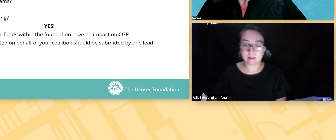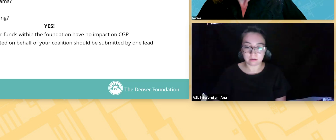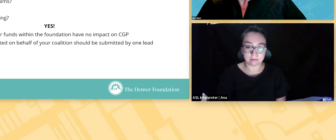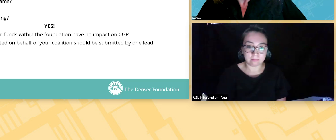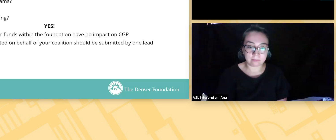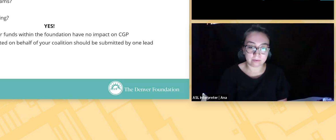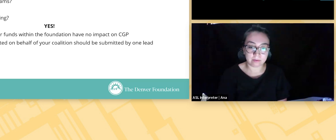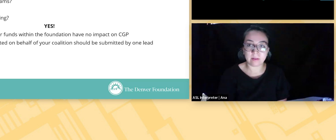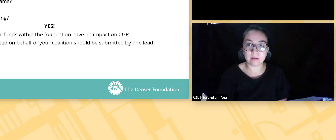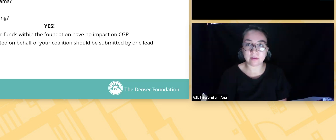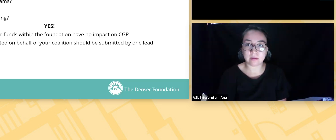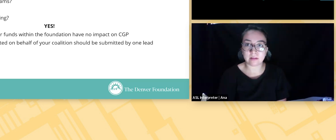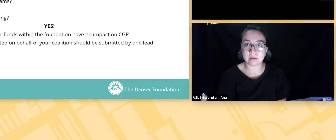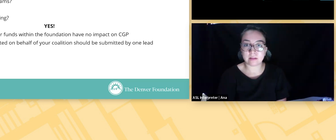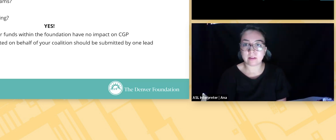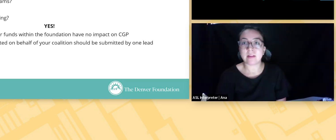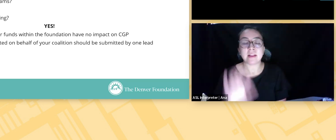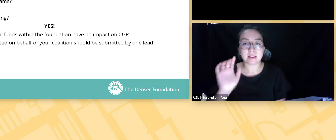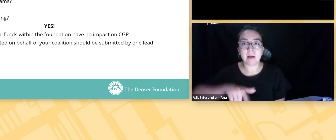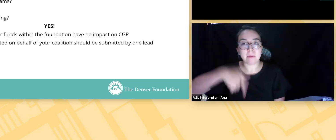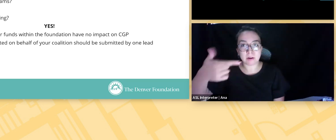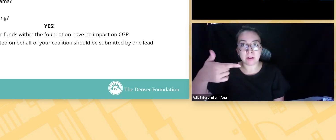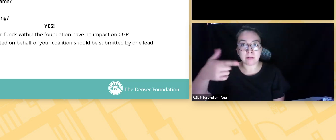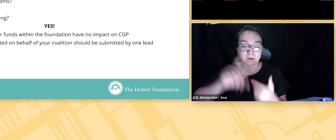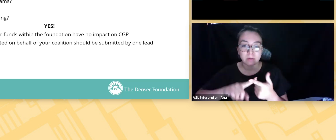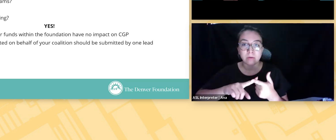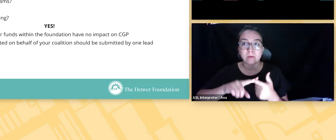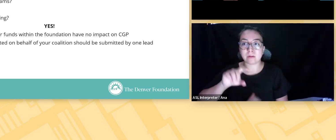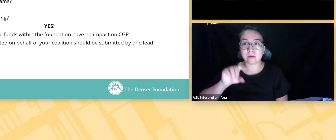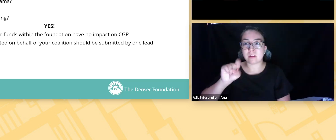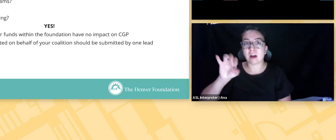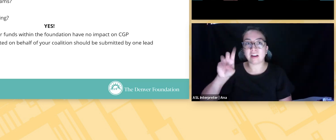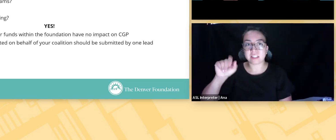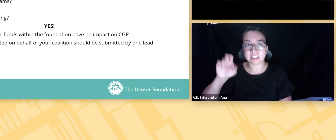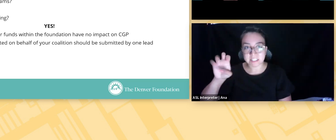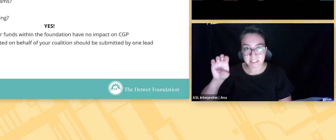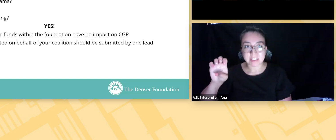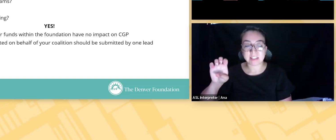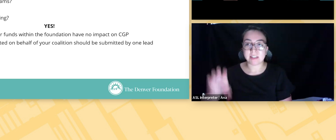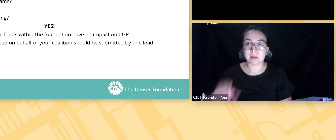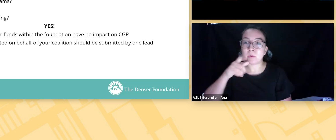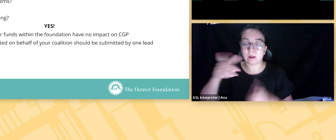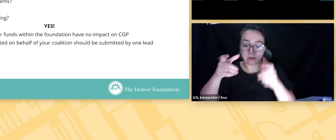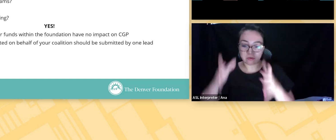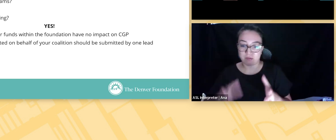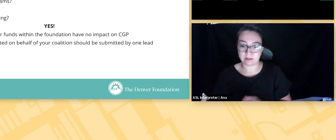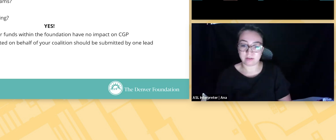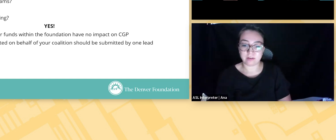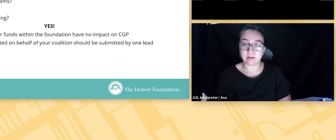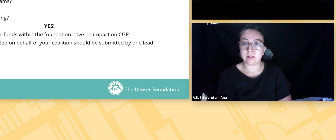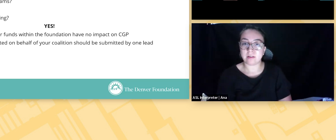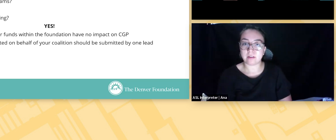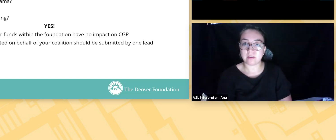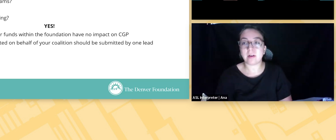And now I believe I'm turning it over to Sachi Ishida, who is our Director of